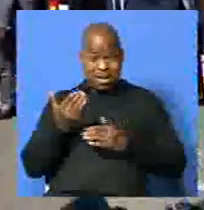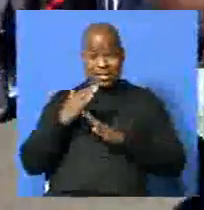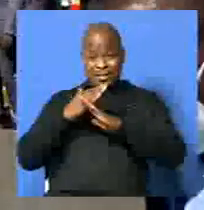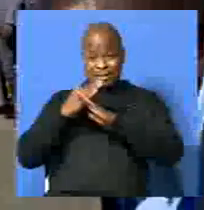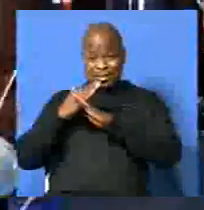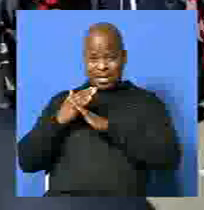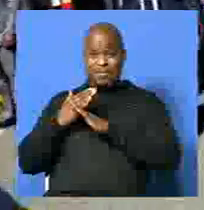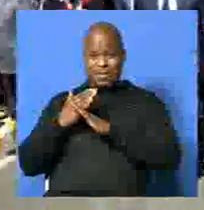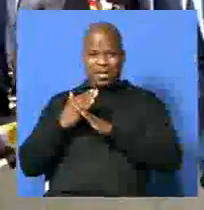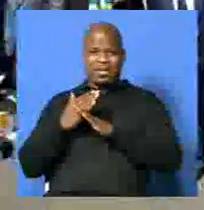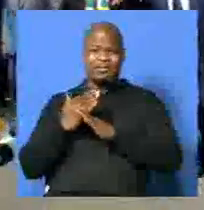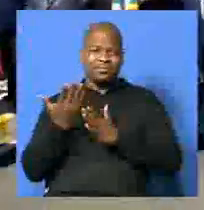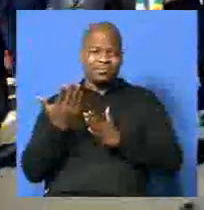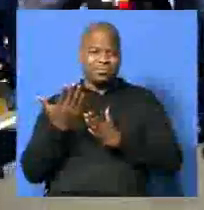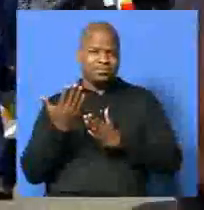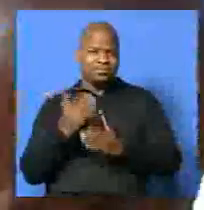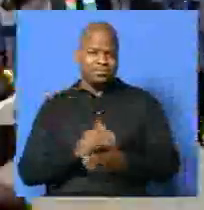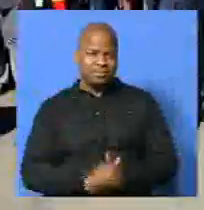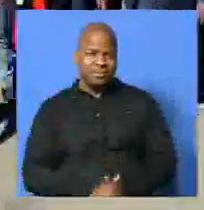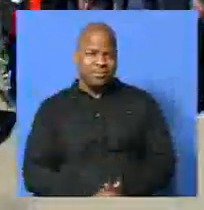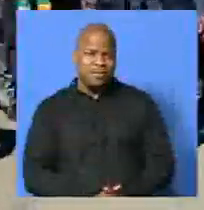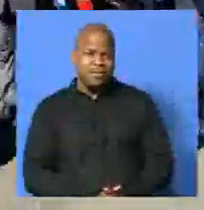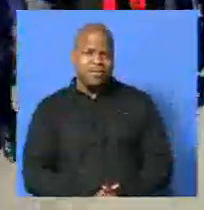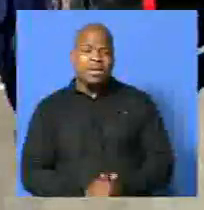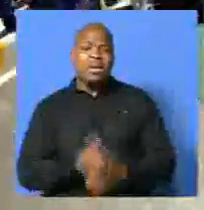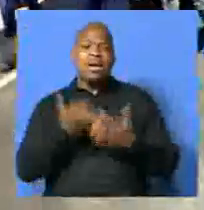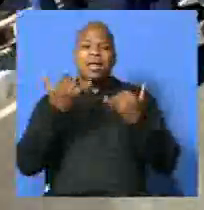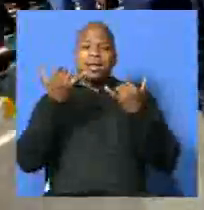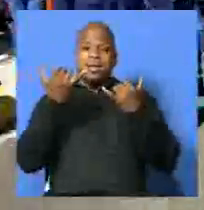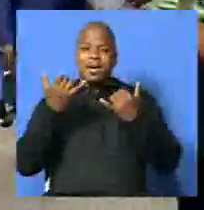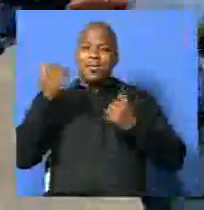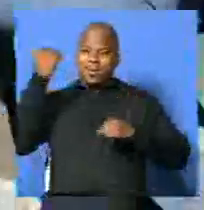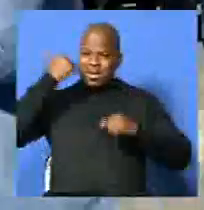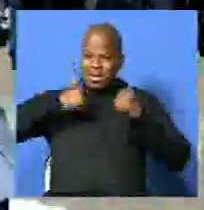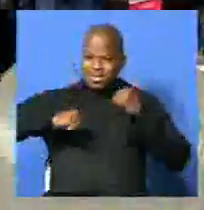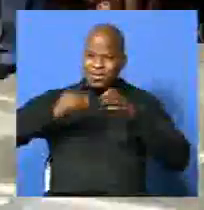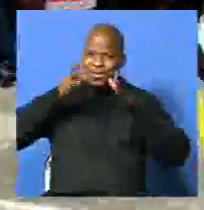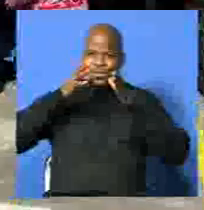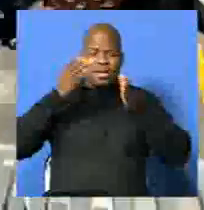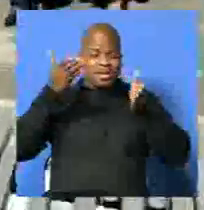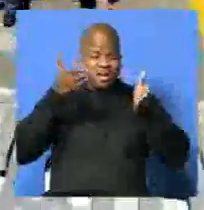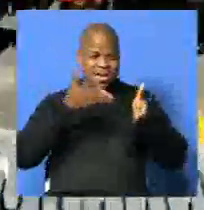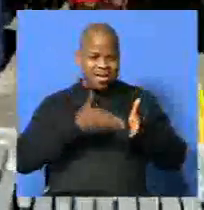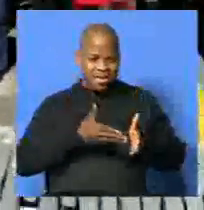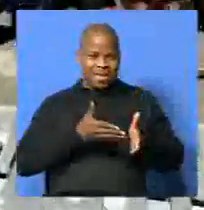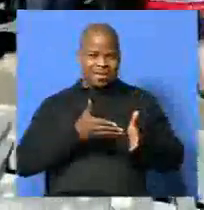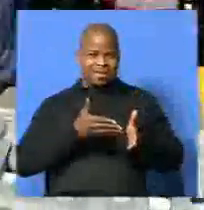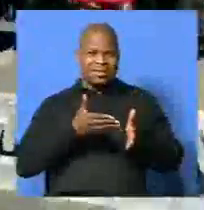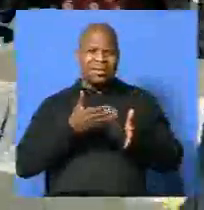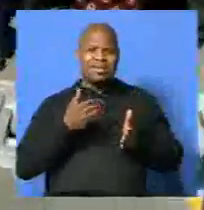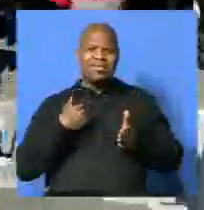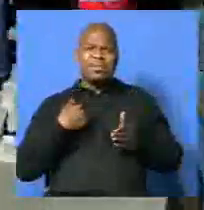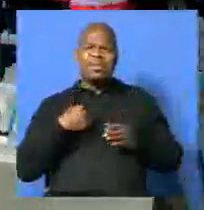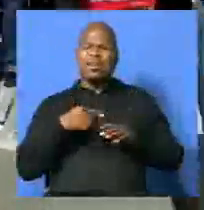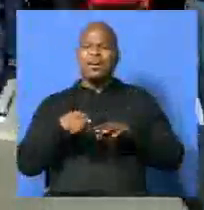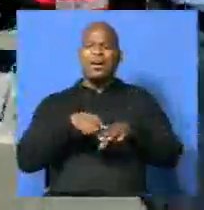ga re lente ke gone ga e le gore ba tateng mo naga etsego e le gore jaanong ditiragalo tse dintsi di gone ka kwano ke gone ga e le gore teng ga ba ye go tsaya